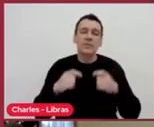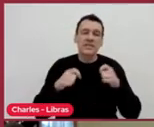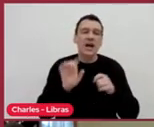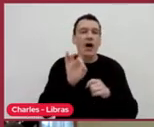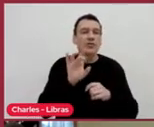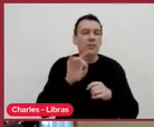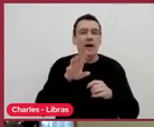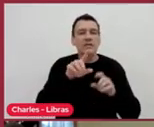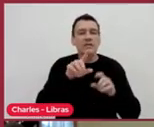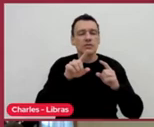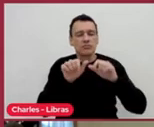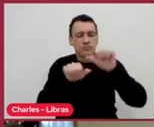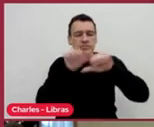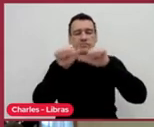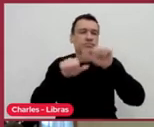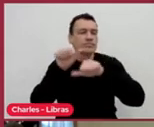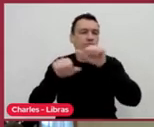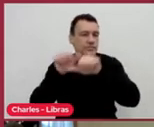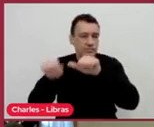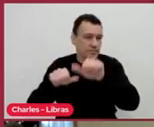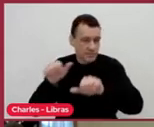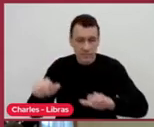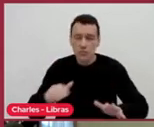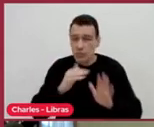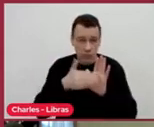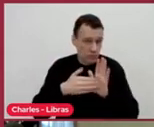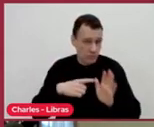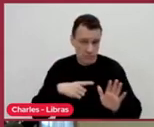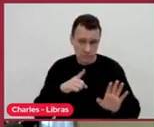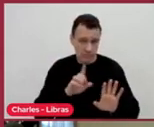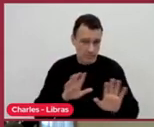only the elements that you need, React style.